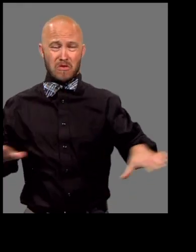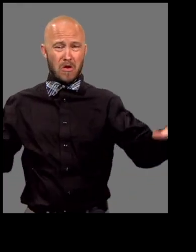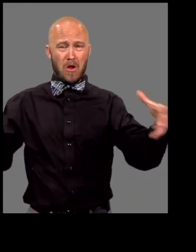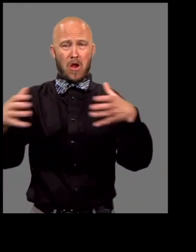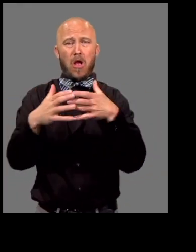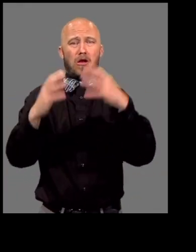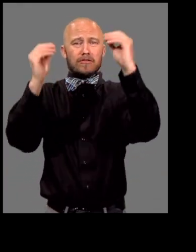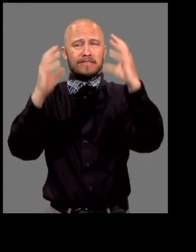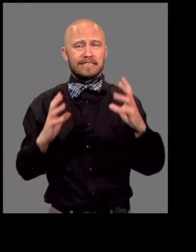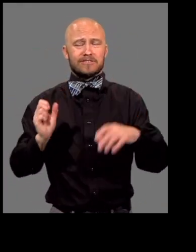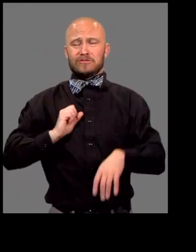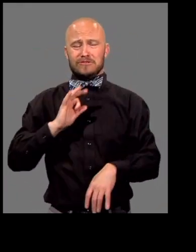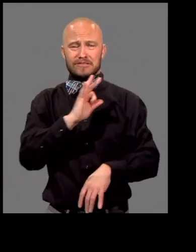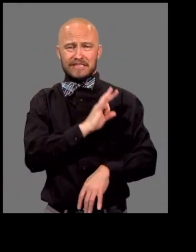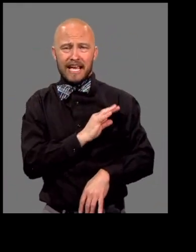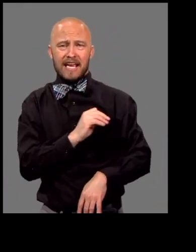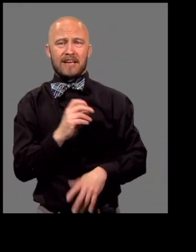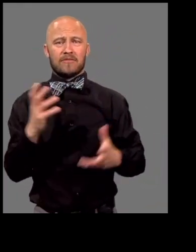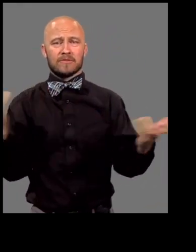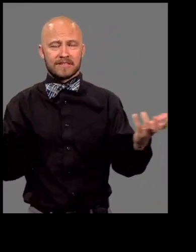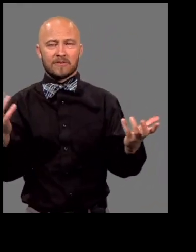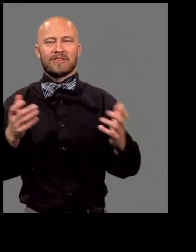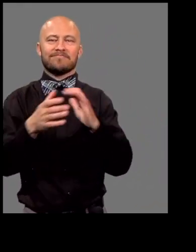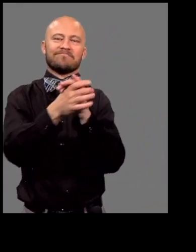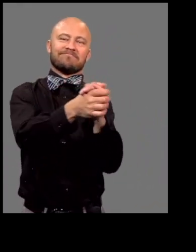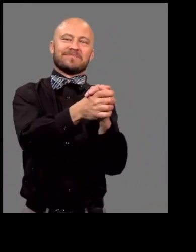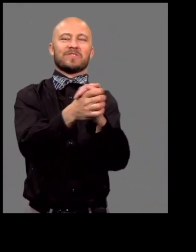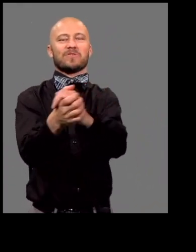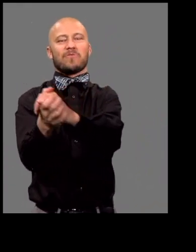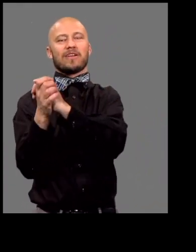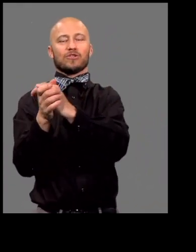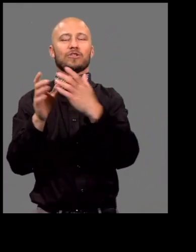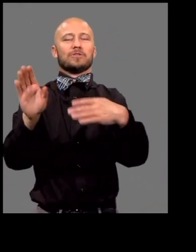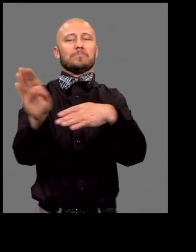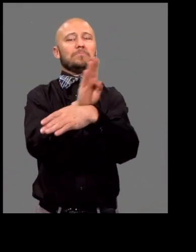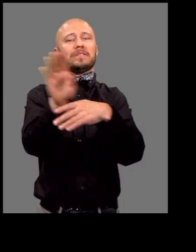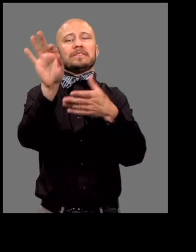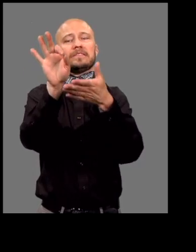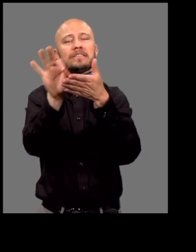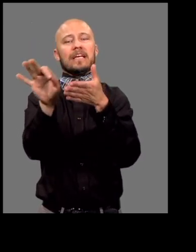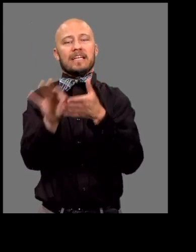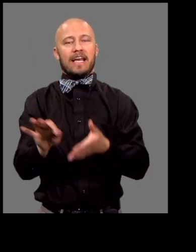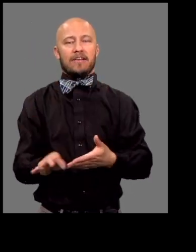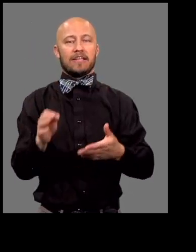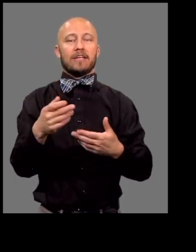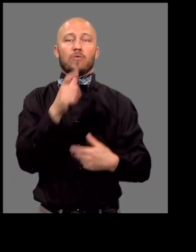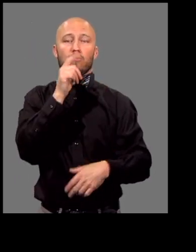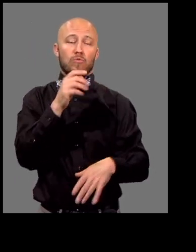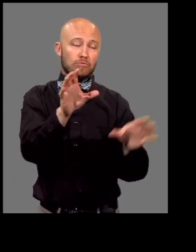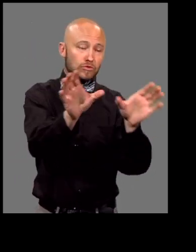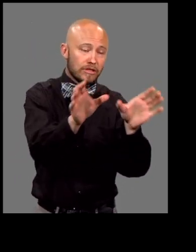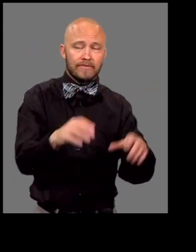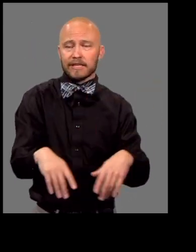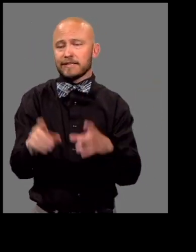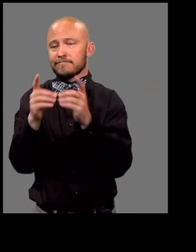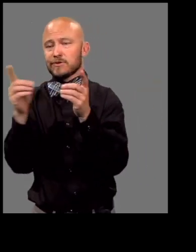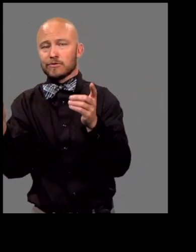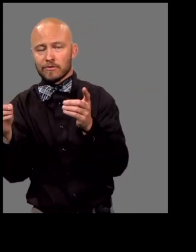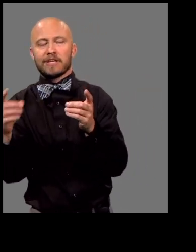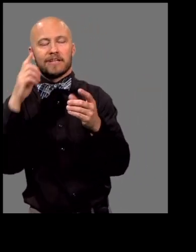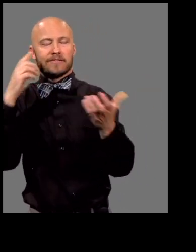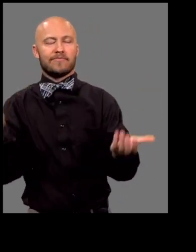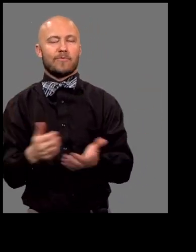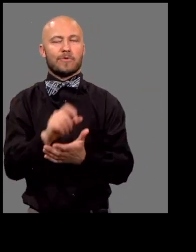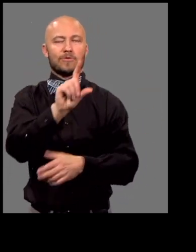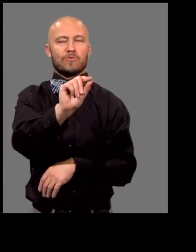our faculty and our instructors, would like to congratulate all of our Business and Accounting Certificate and Degree